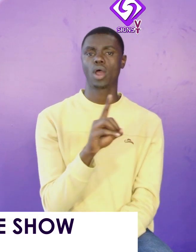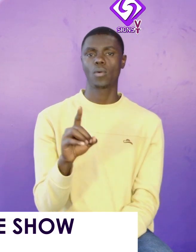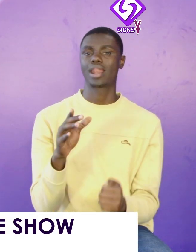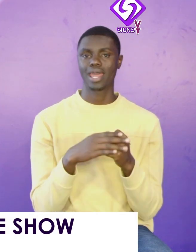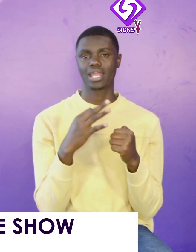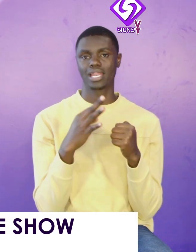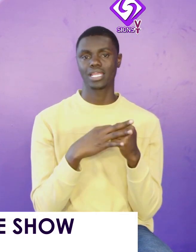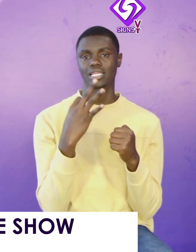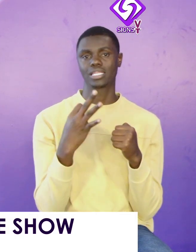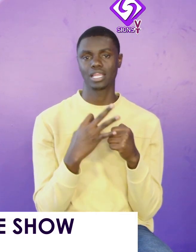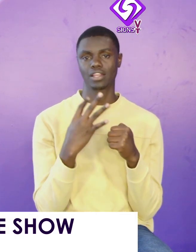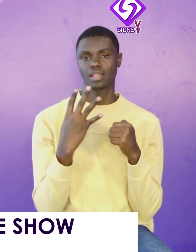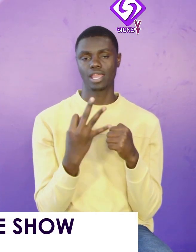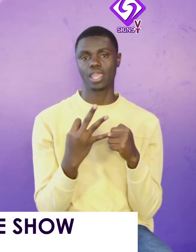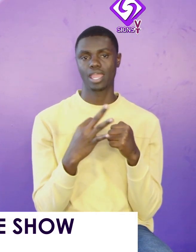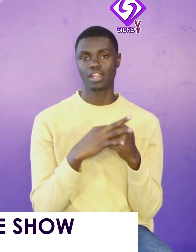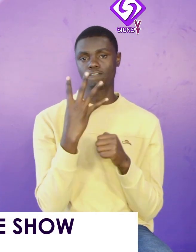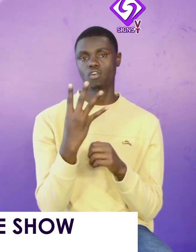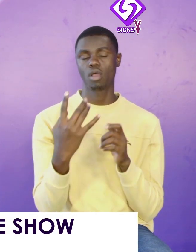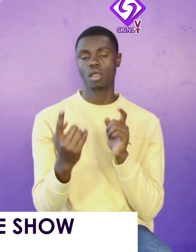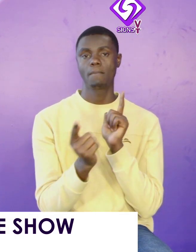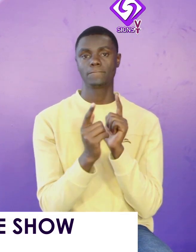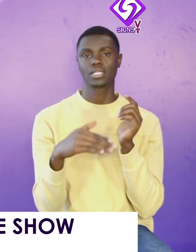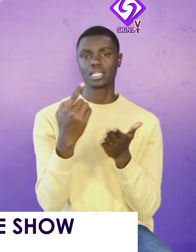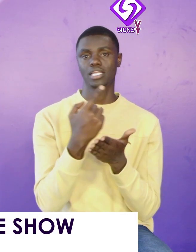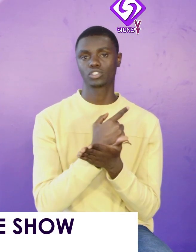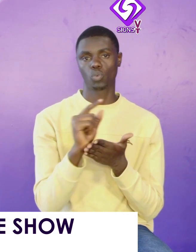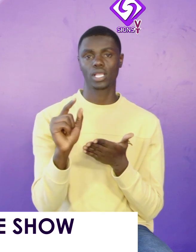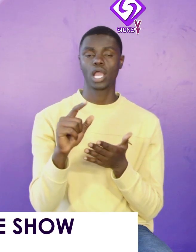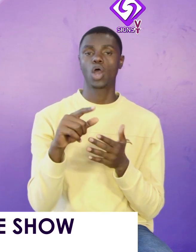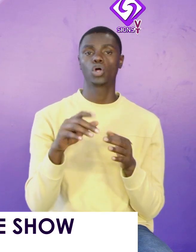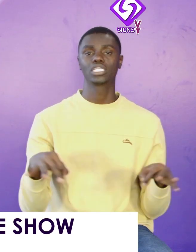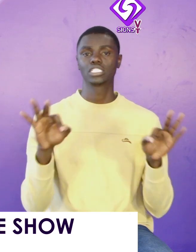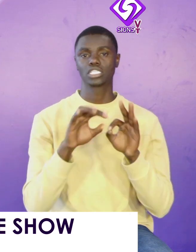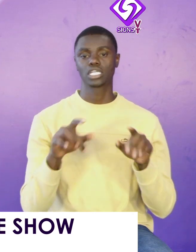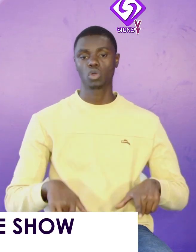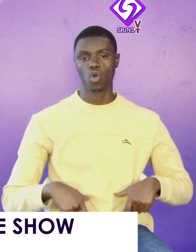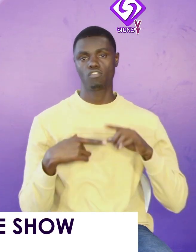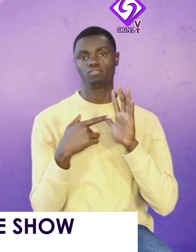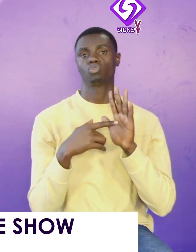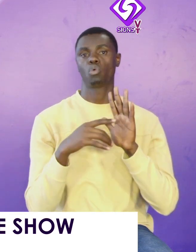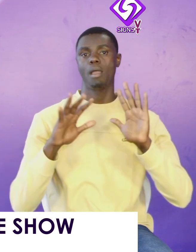0111980384. See you next week on the Treasures of Life show. Bye-bye.